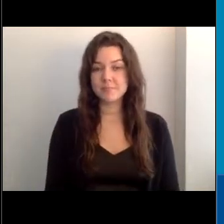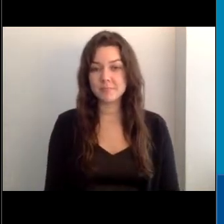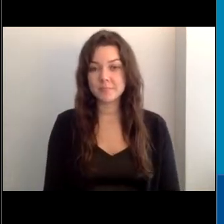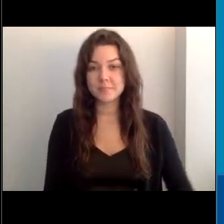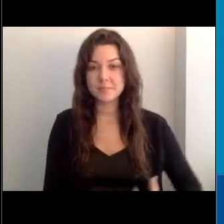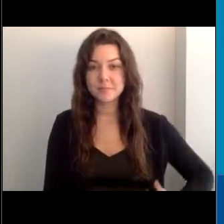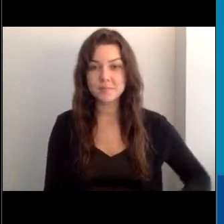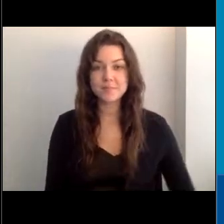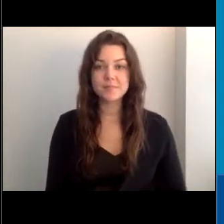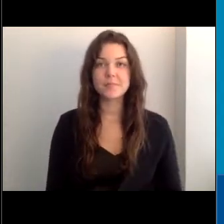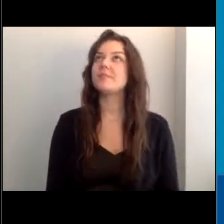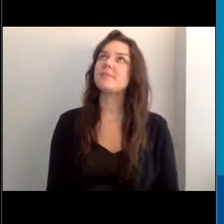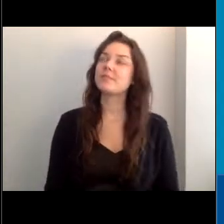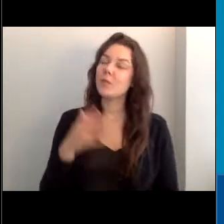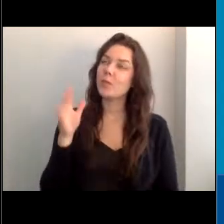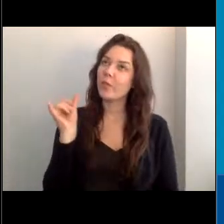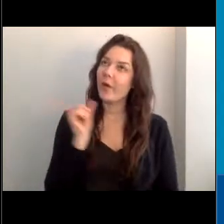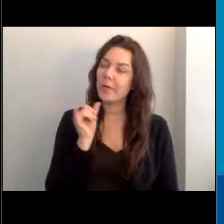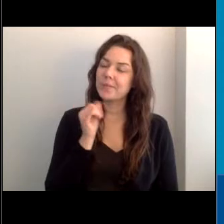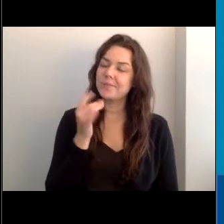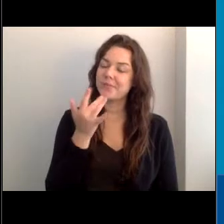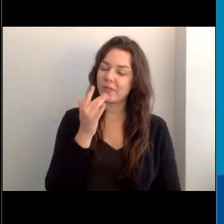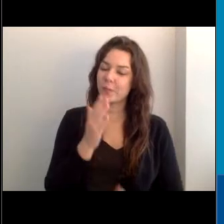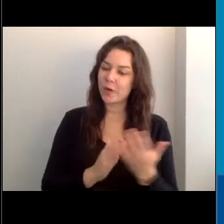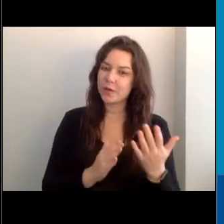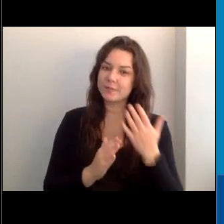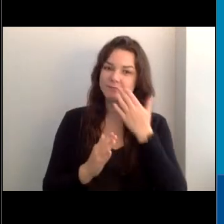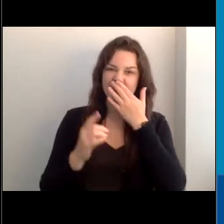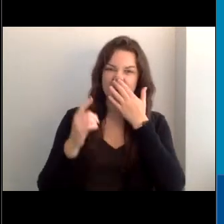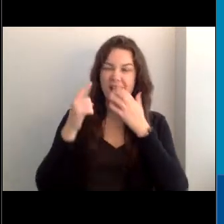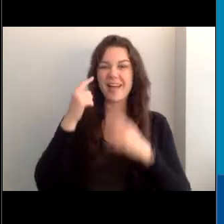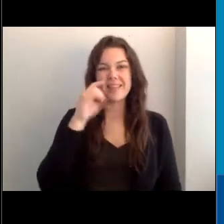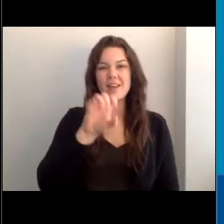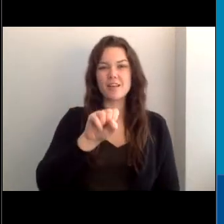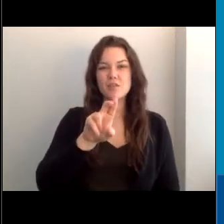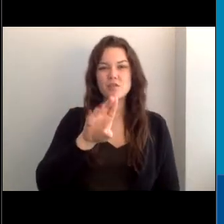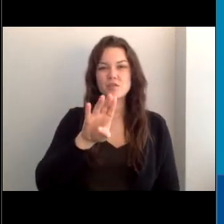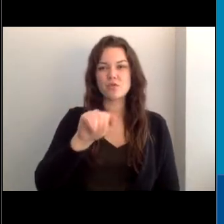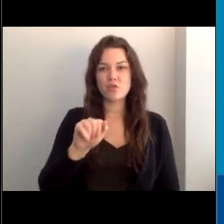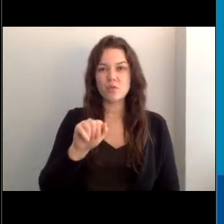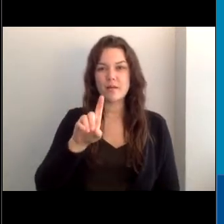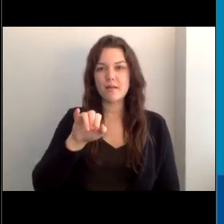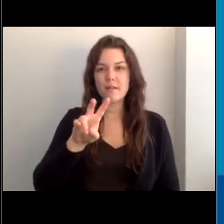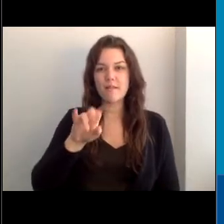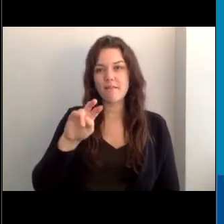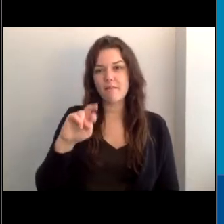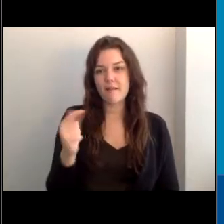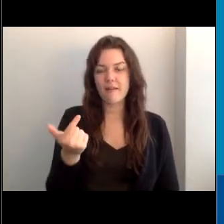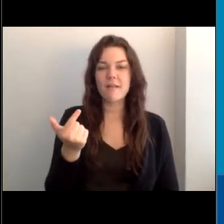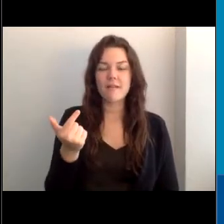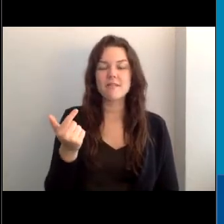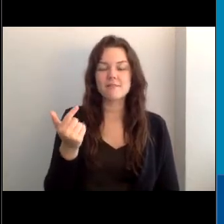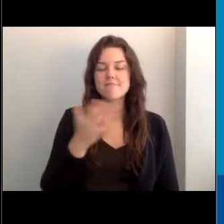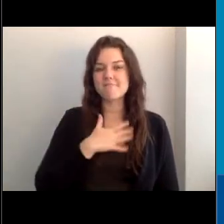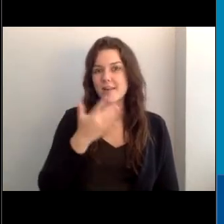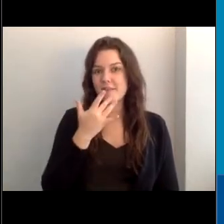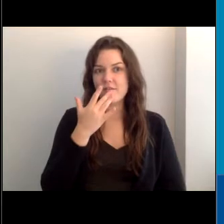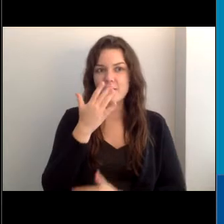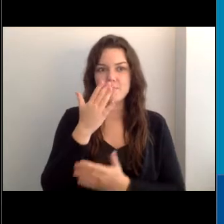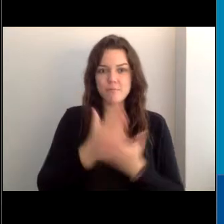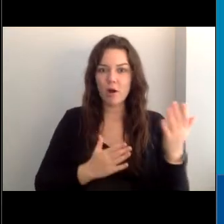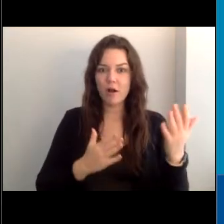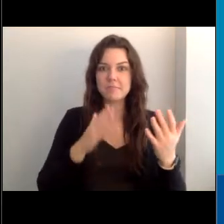Oh, wow. Favorite part of my job. Well, I have to say scuba diving is a pretty cool part of my job. It's something I never thought I'd be doing as part of a